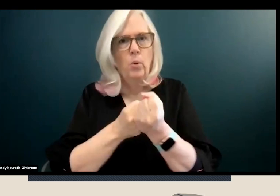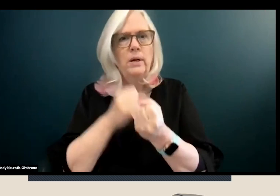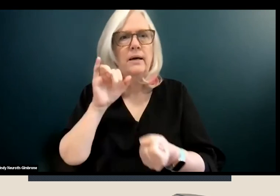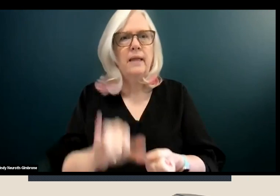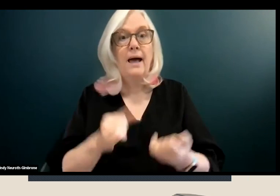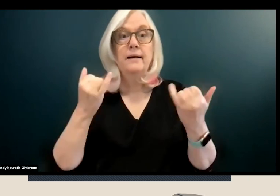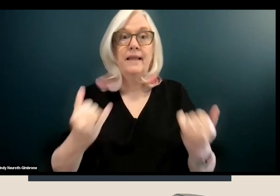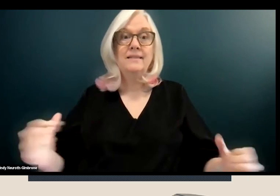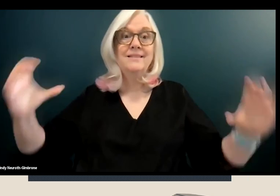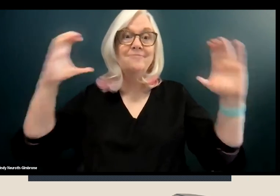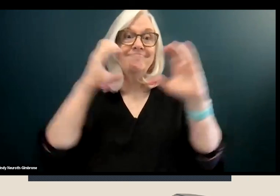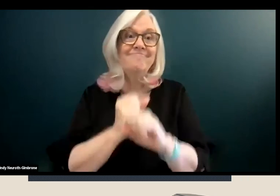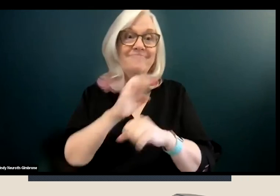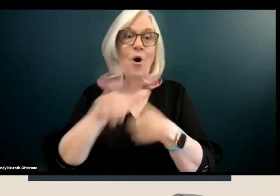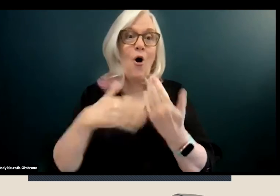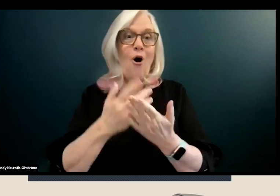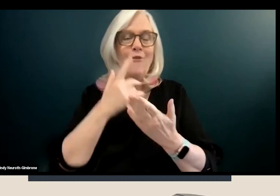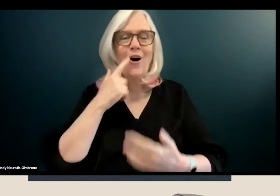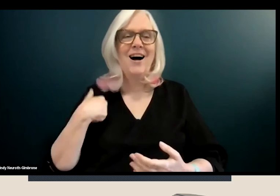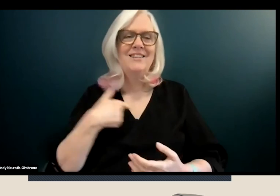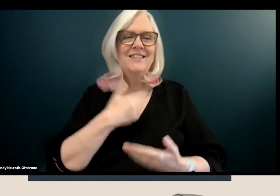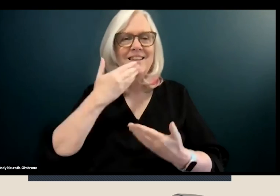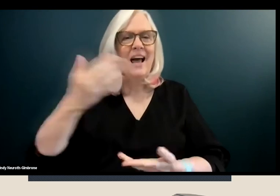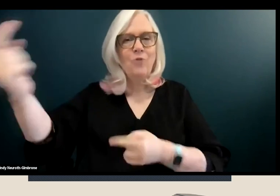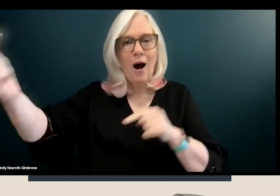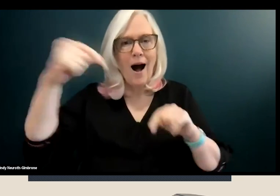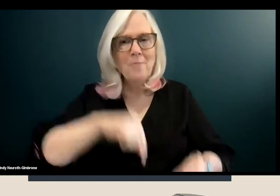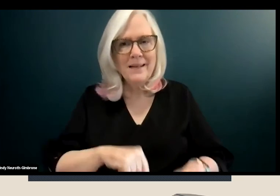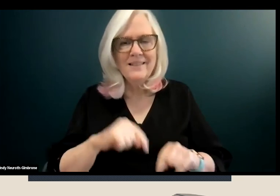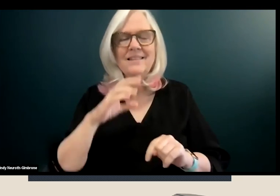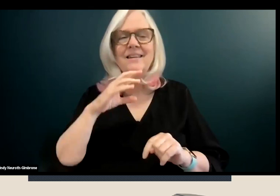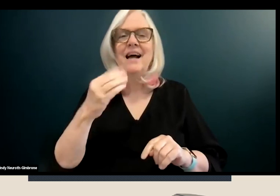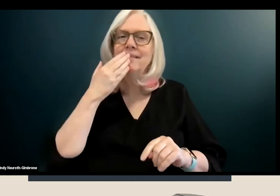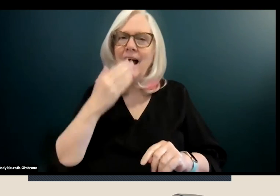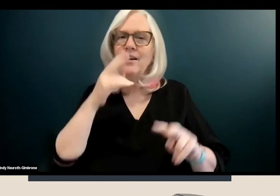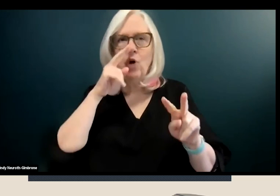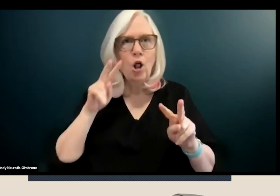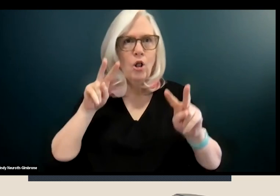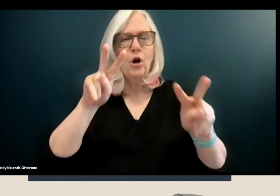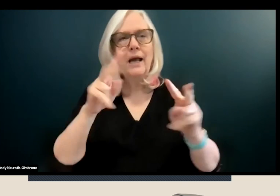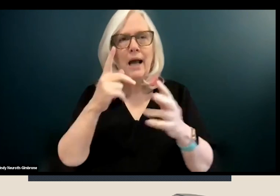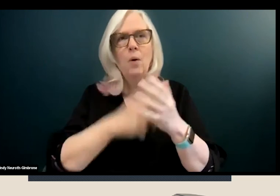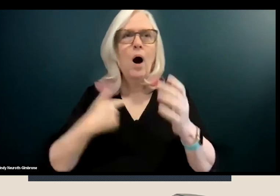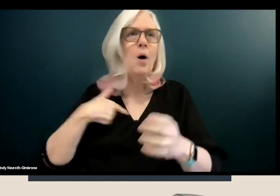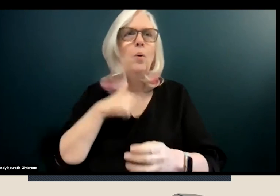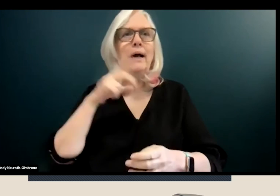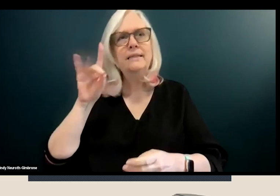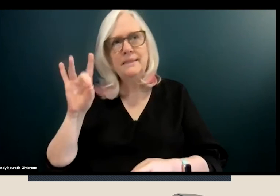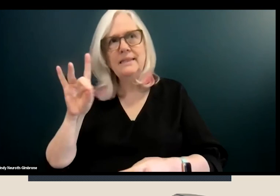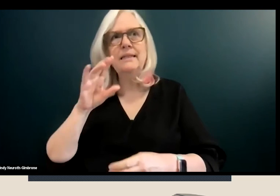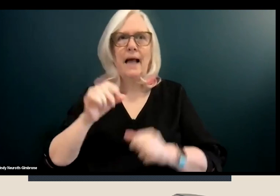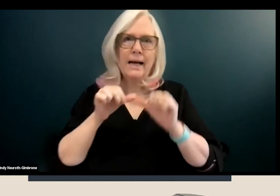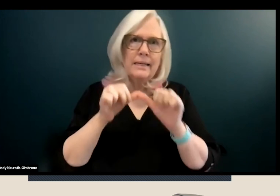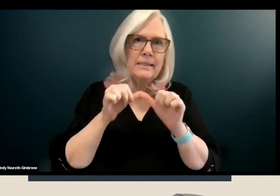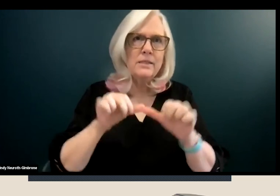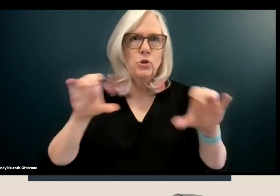And that is it for us. Thank you for coming, and thank you for taking a look at what we've done and what we're continuing to do and how